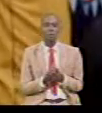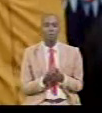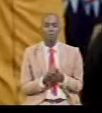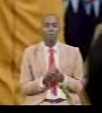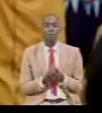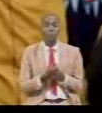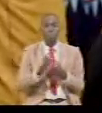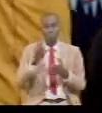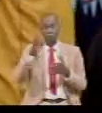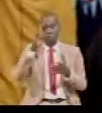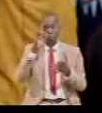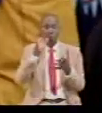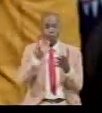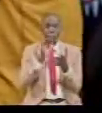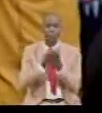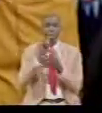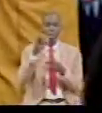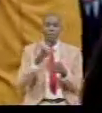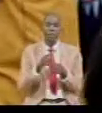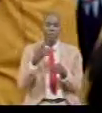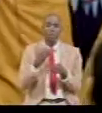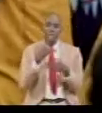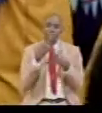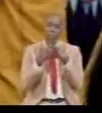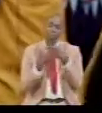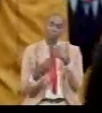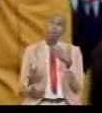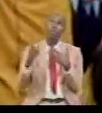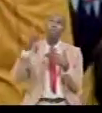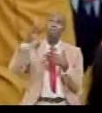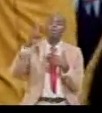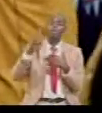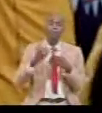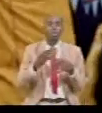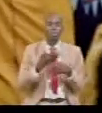Believe in the blood is shed for you.